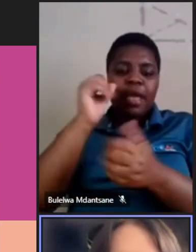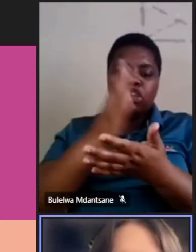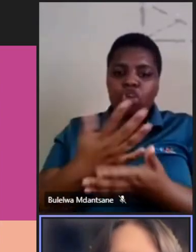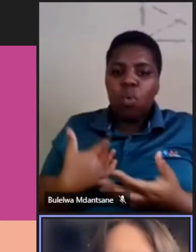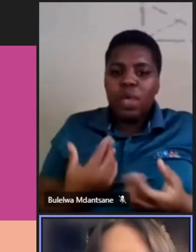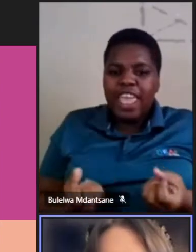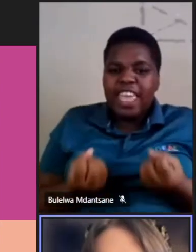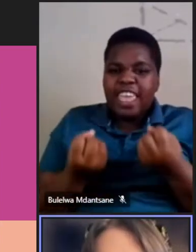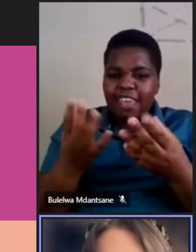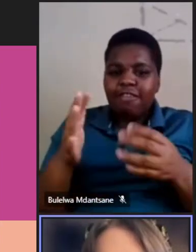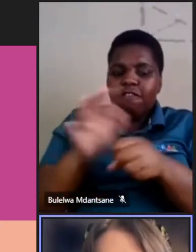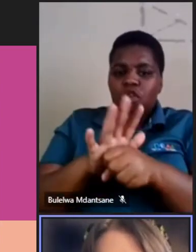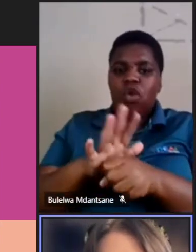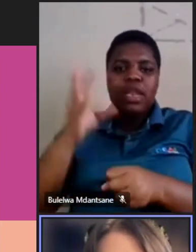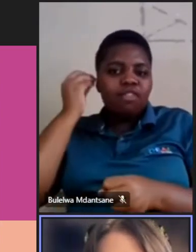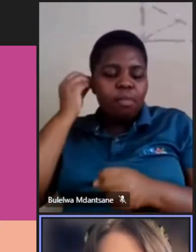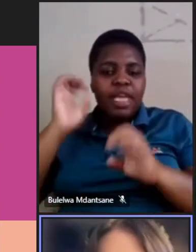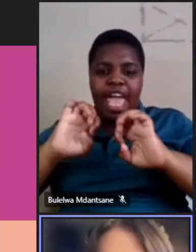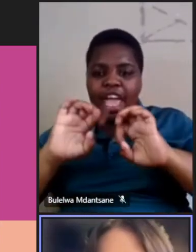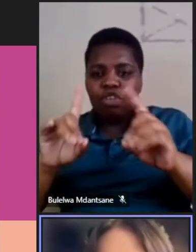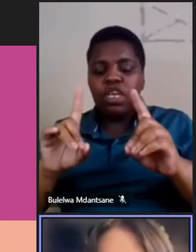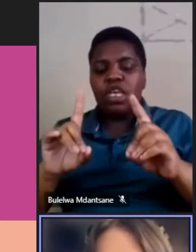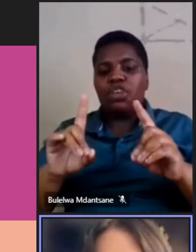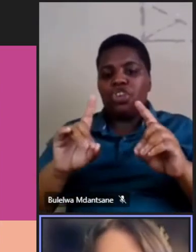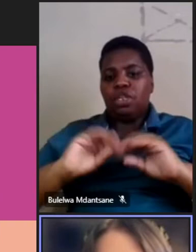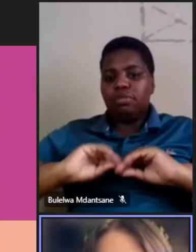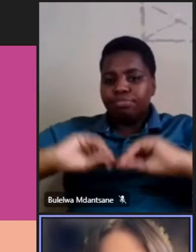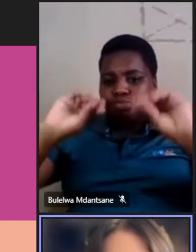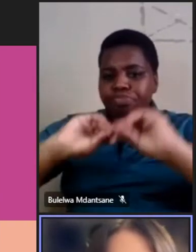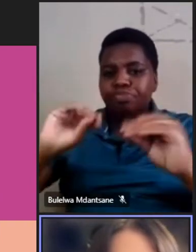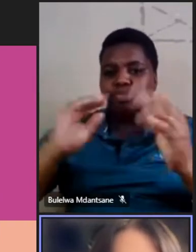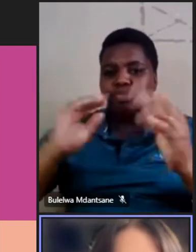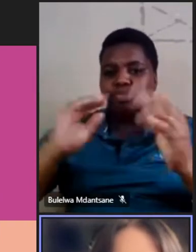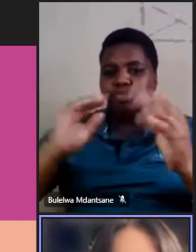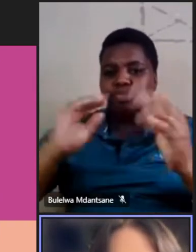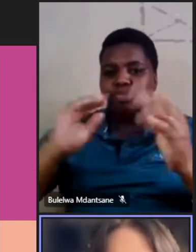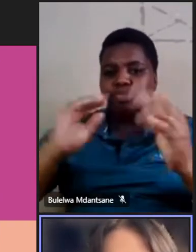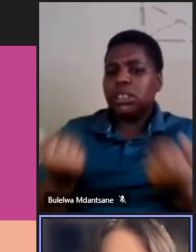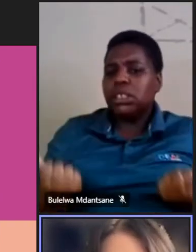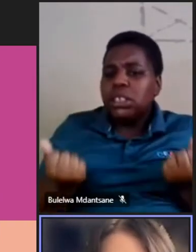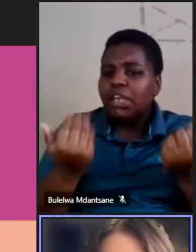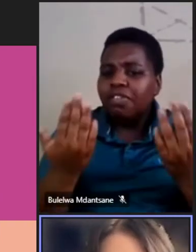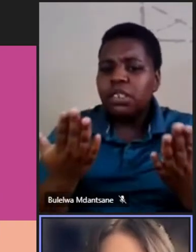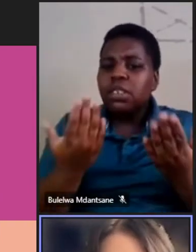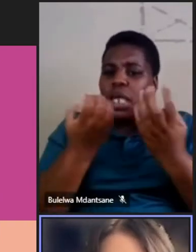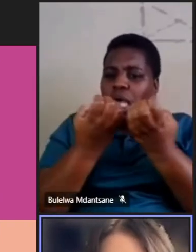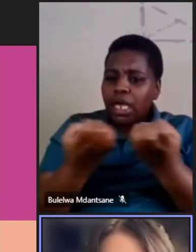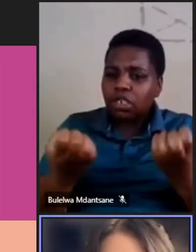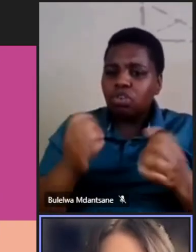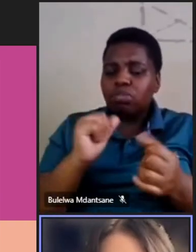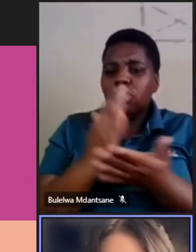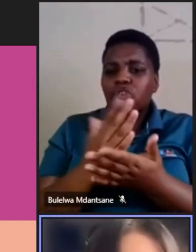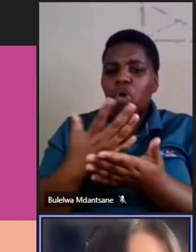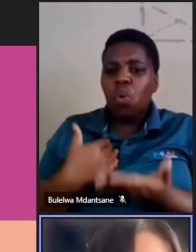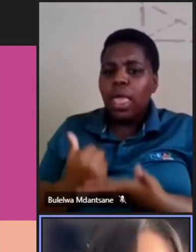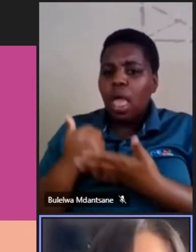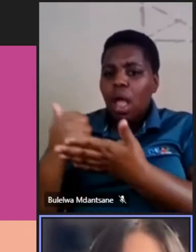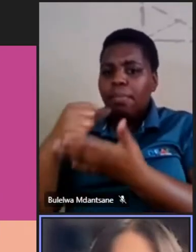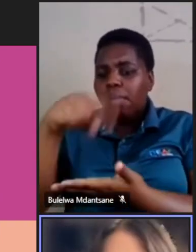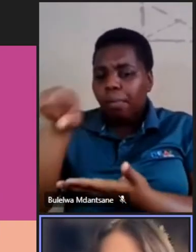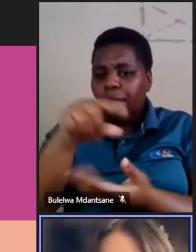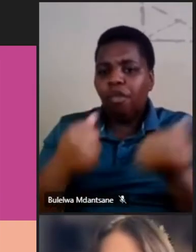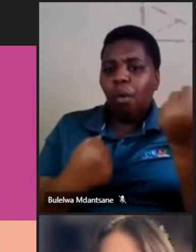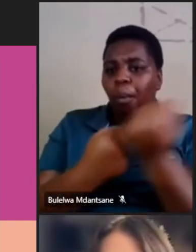but also to provide them with access to services, resources, and helplines, including those for help and